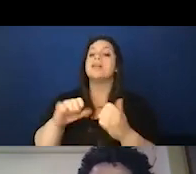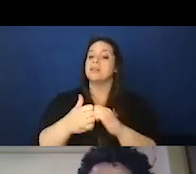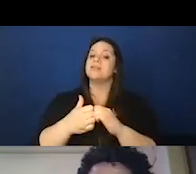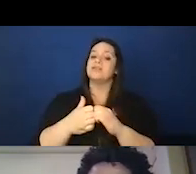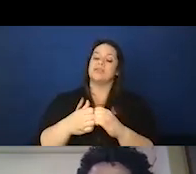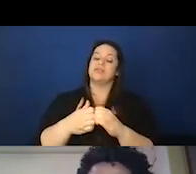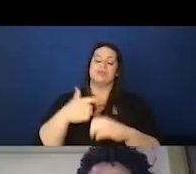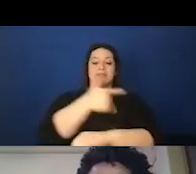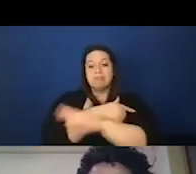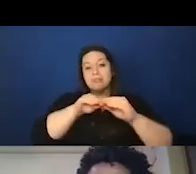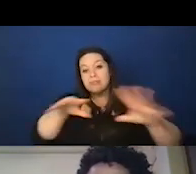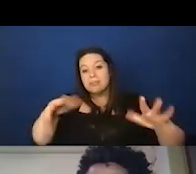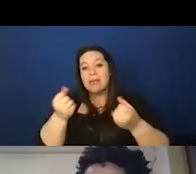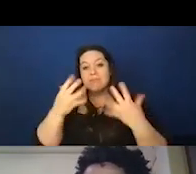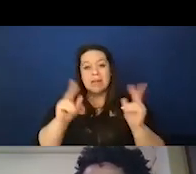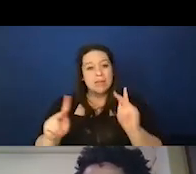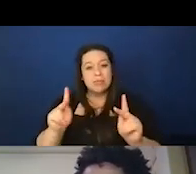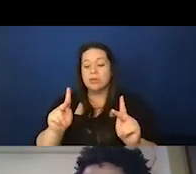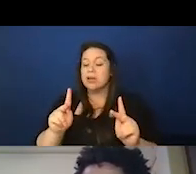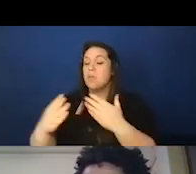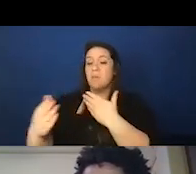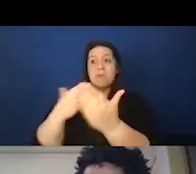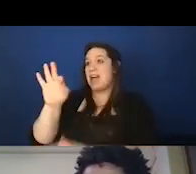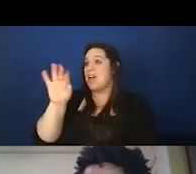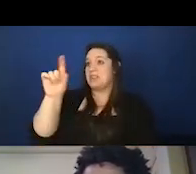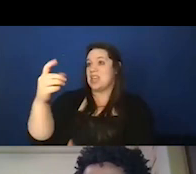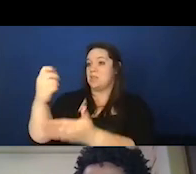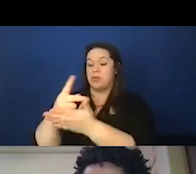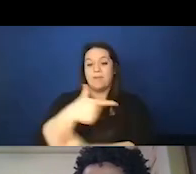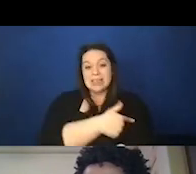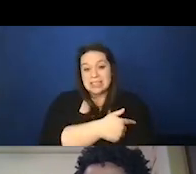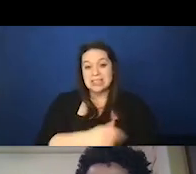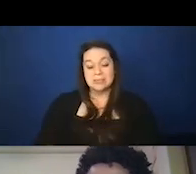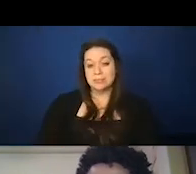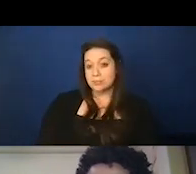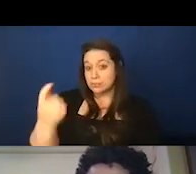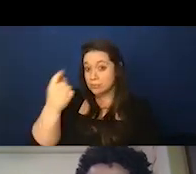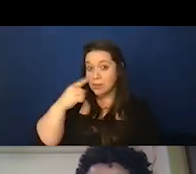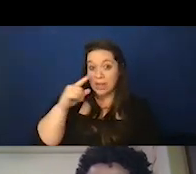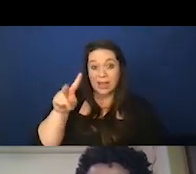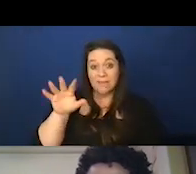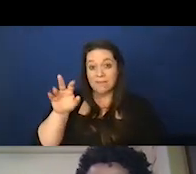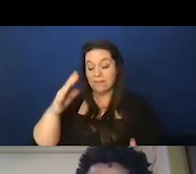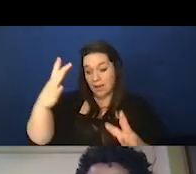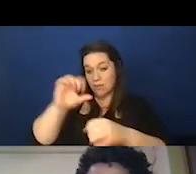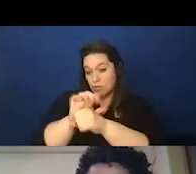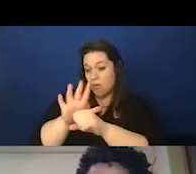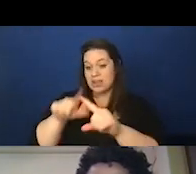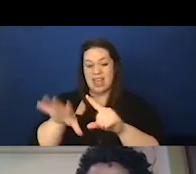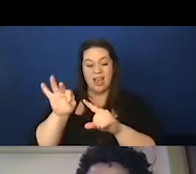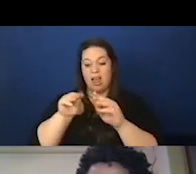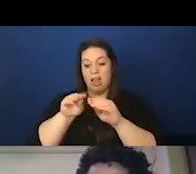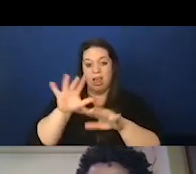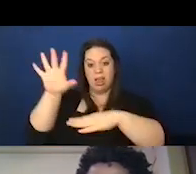approves, because then the virus can't run. If it can't find targets, meaning people